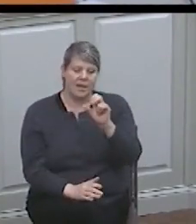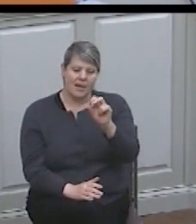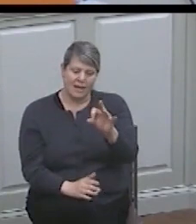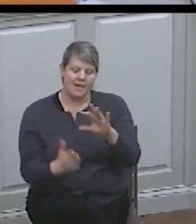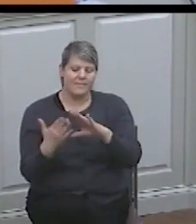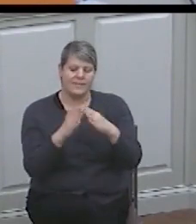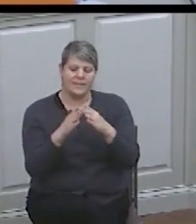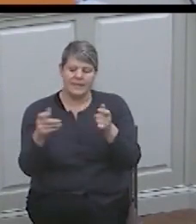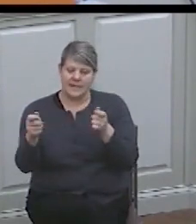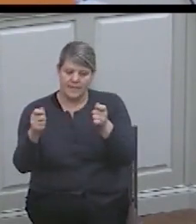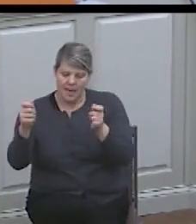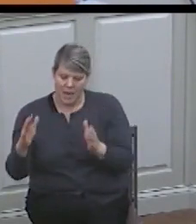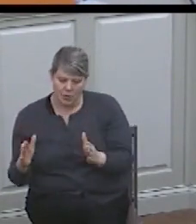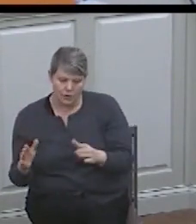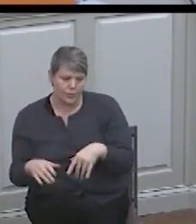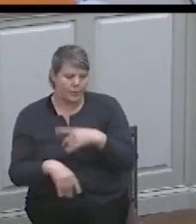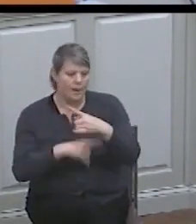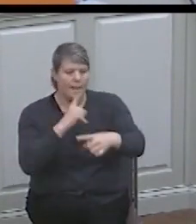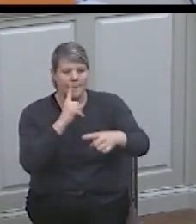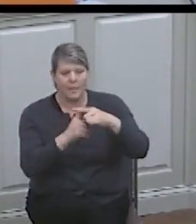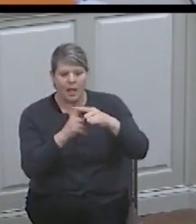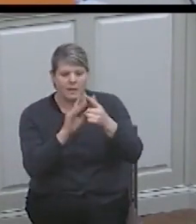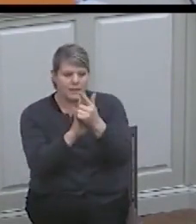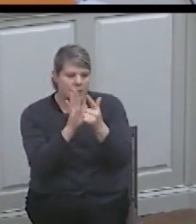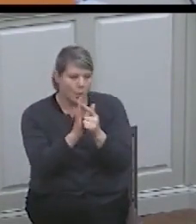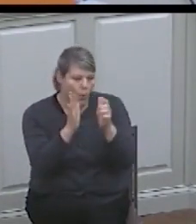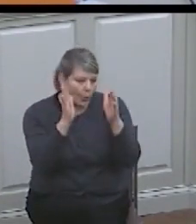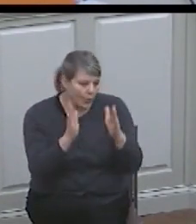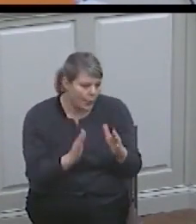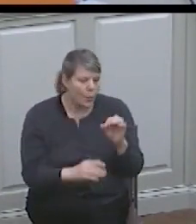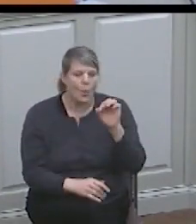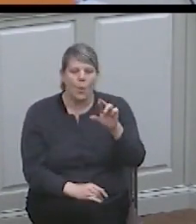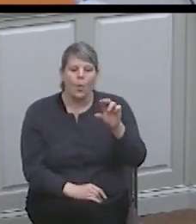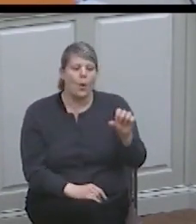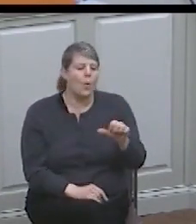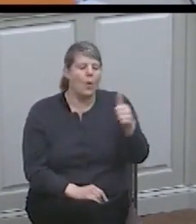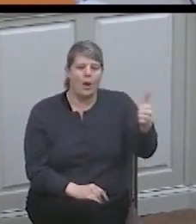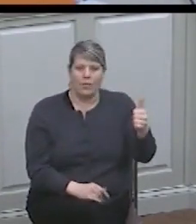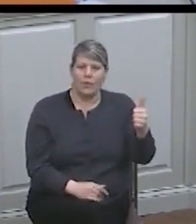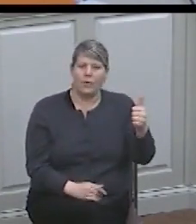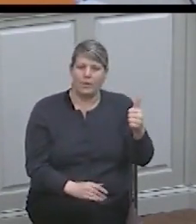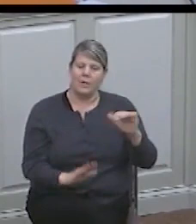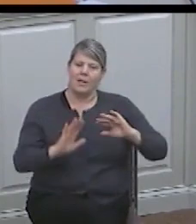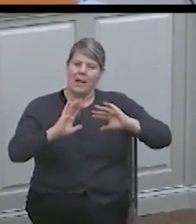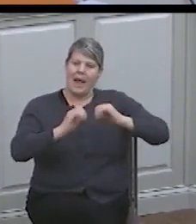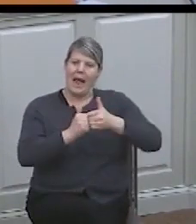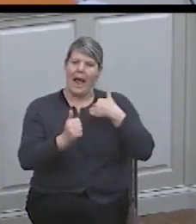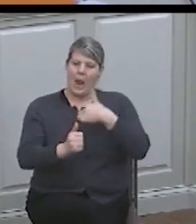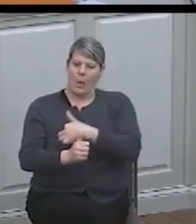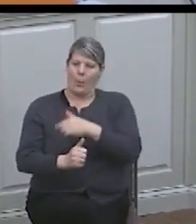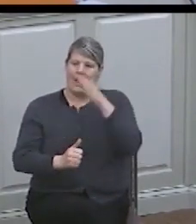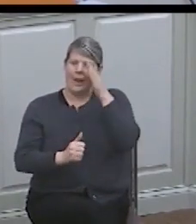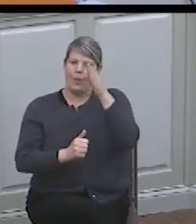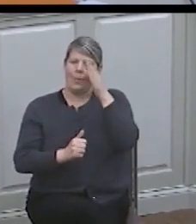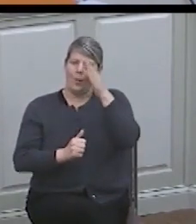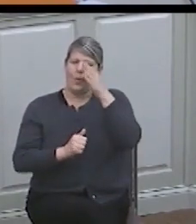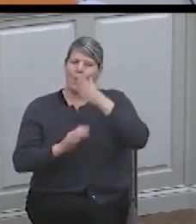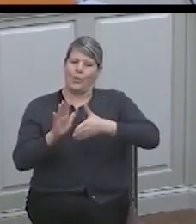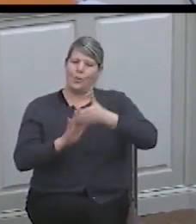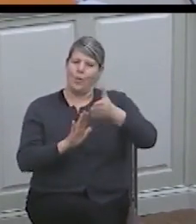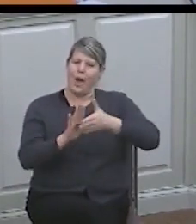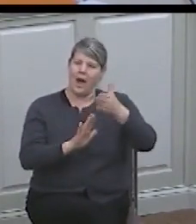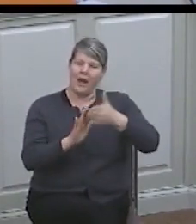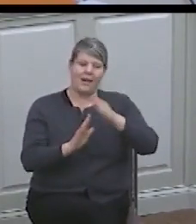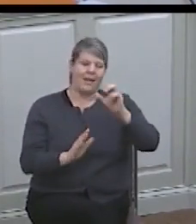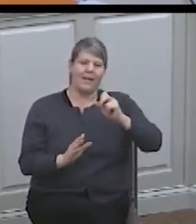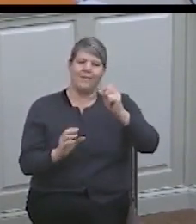manager and I and other staff were to sit down and say, how would a dream commission operate? It would be the things that are in